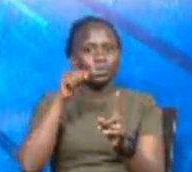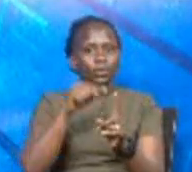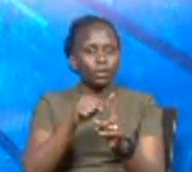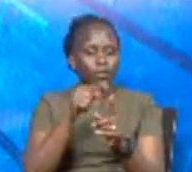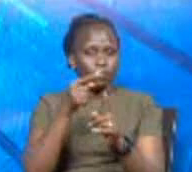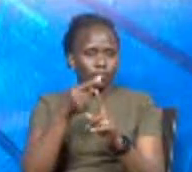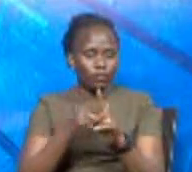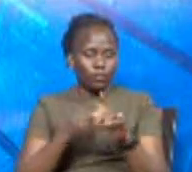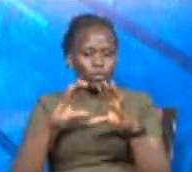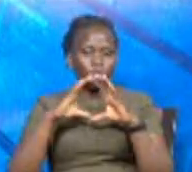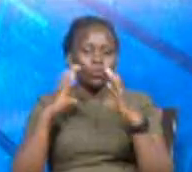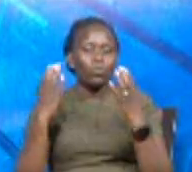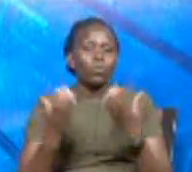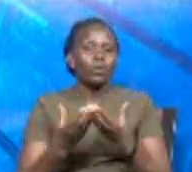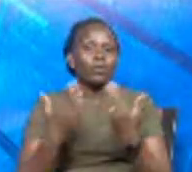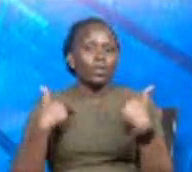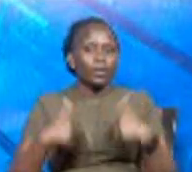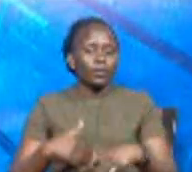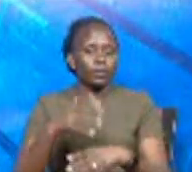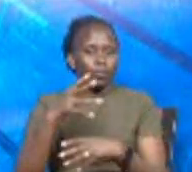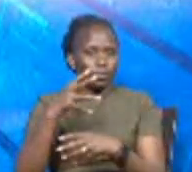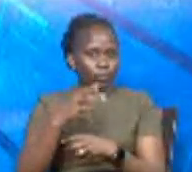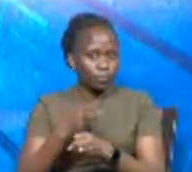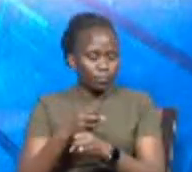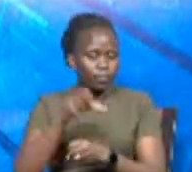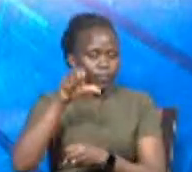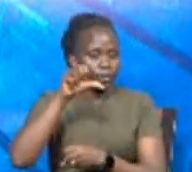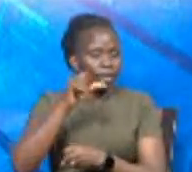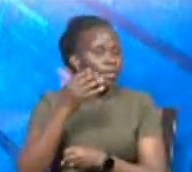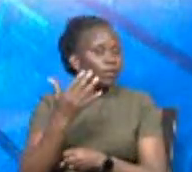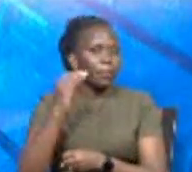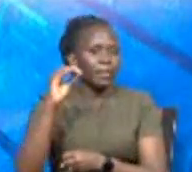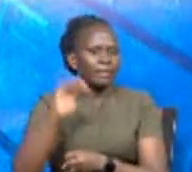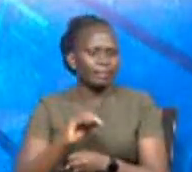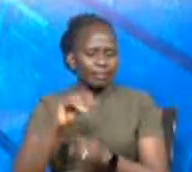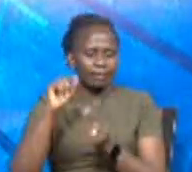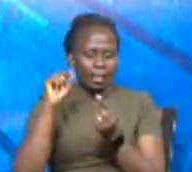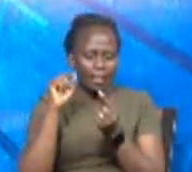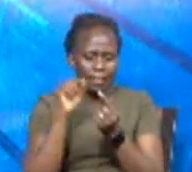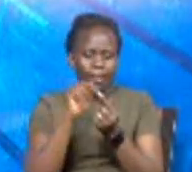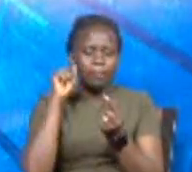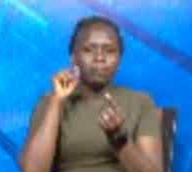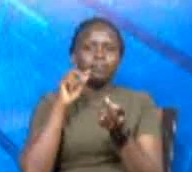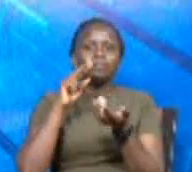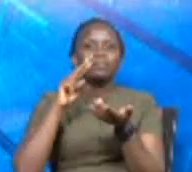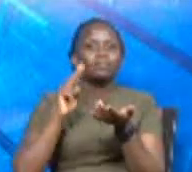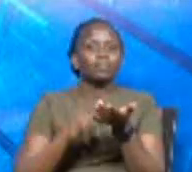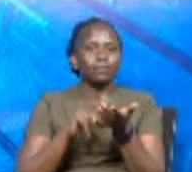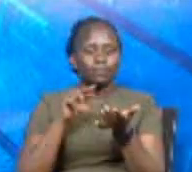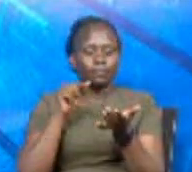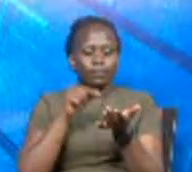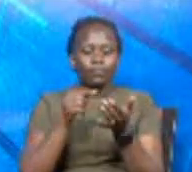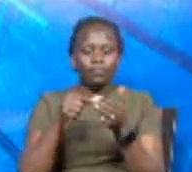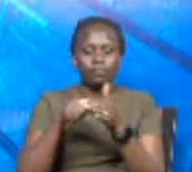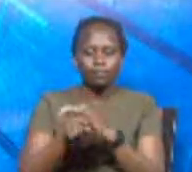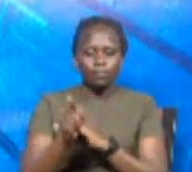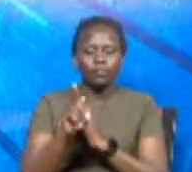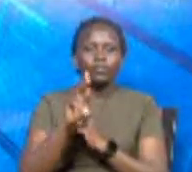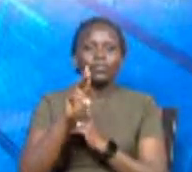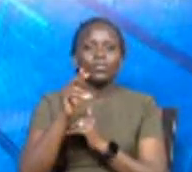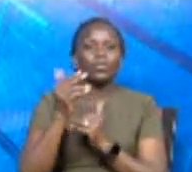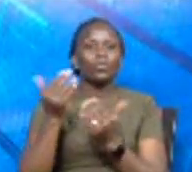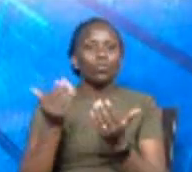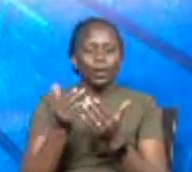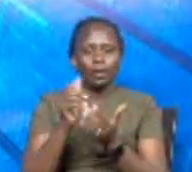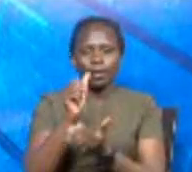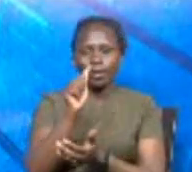World Health Organization has for 95% of those tested and found to be infected to be enrolled in antiretroviral